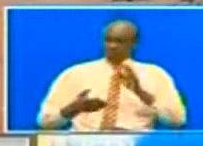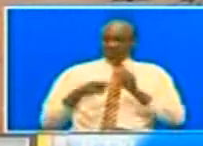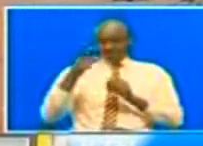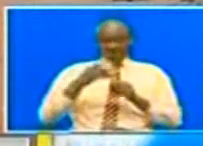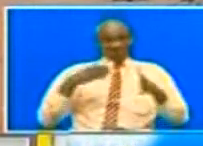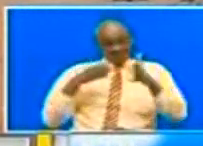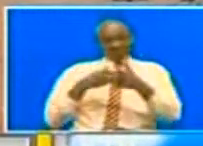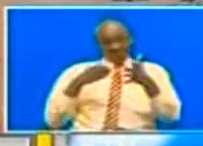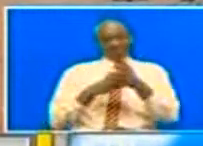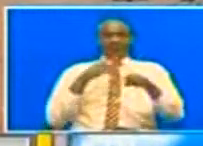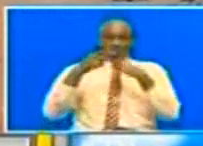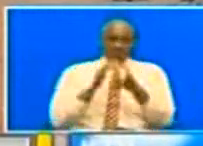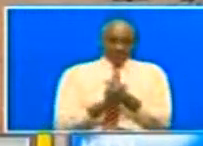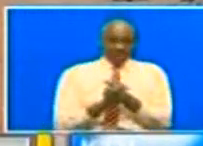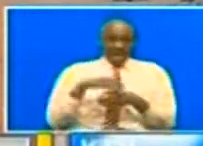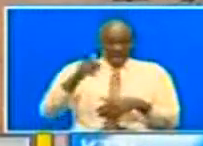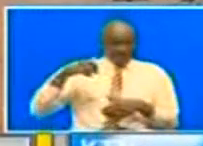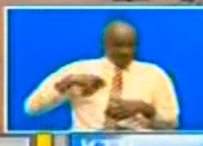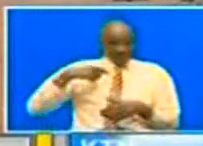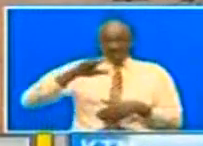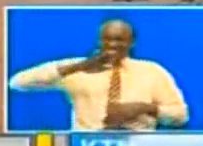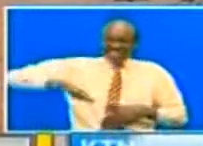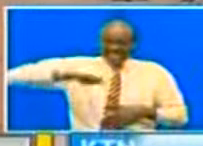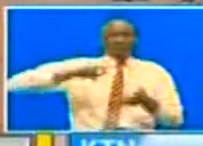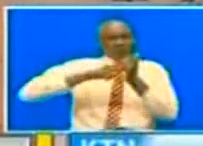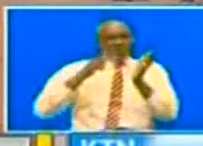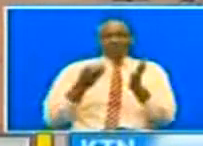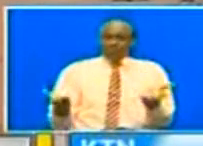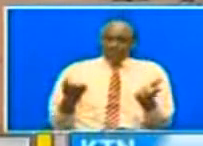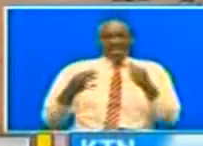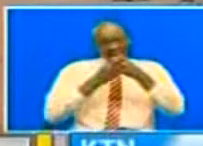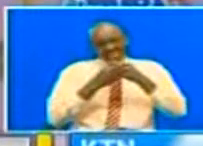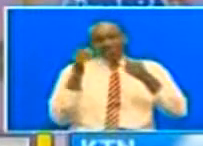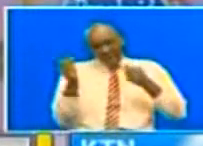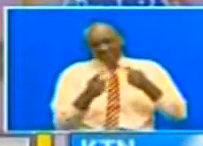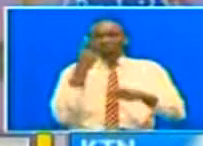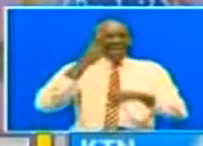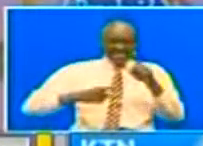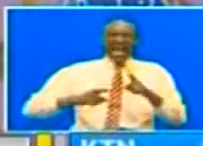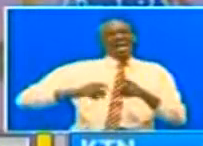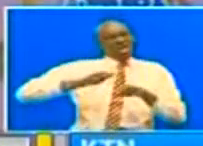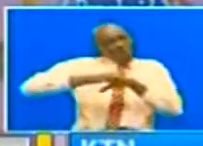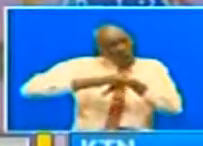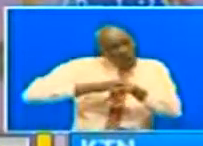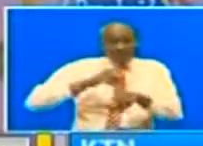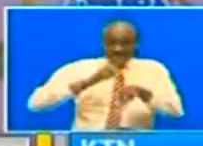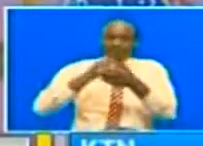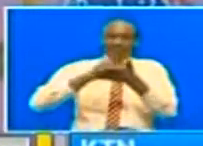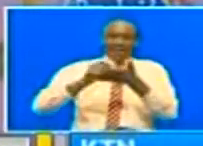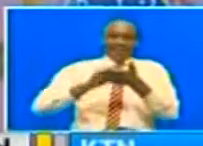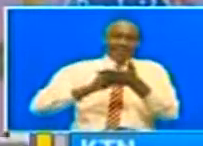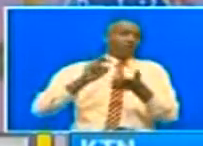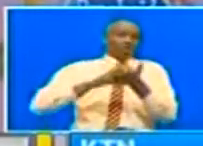development. Some contractors were found to be delaying projects for a period of between 8 months and 1 year after the signing of their